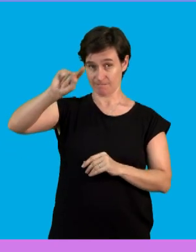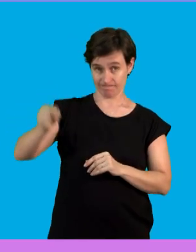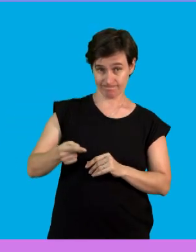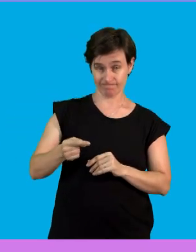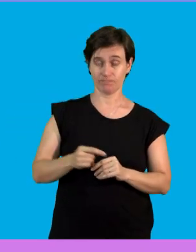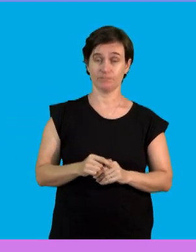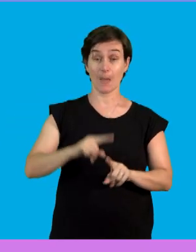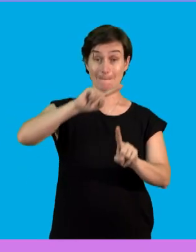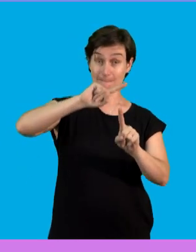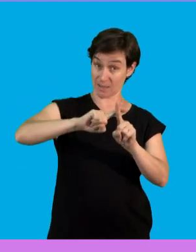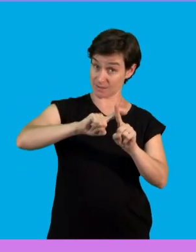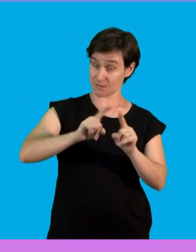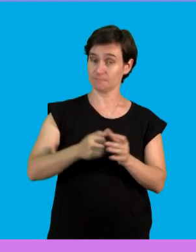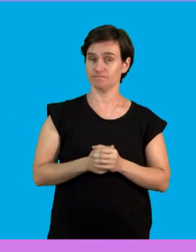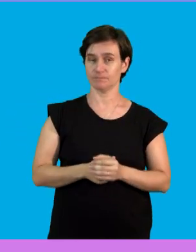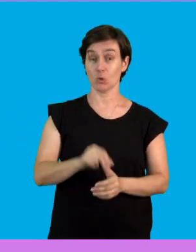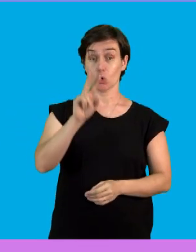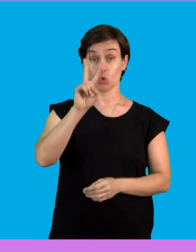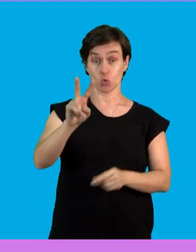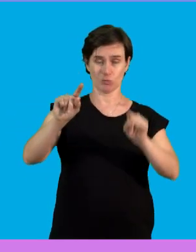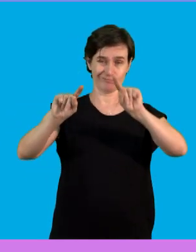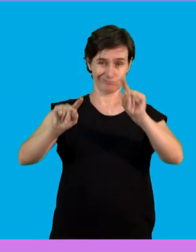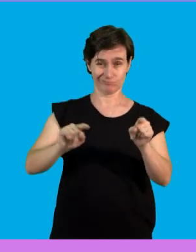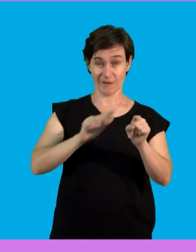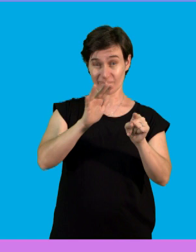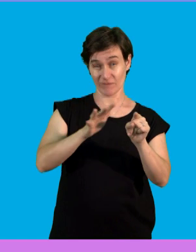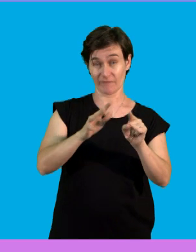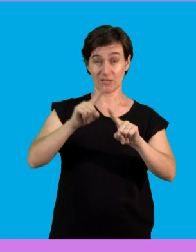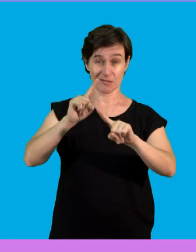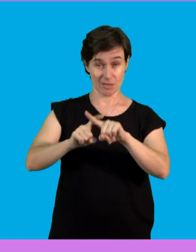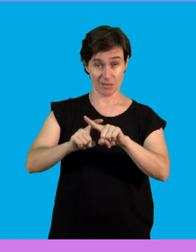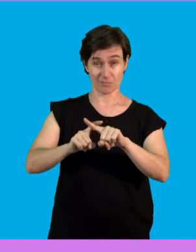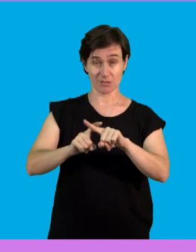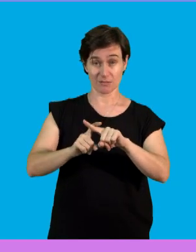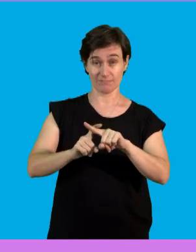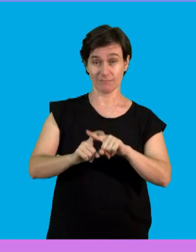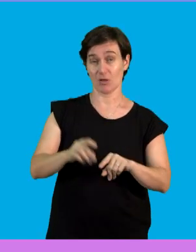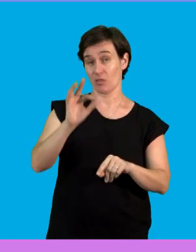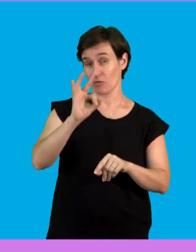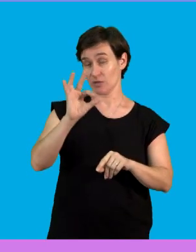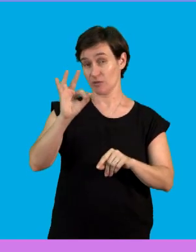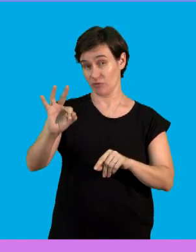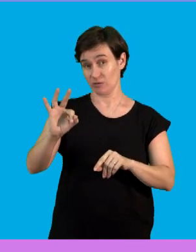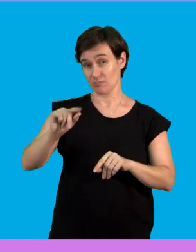33,6 plus 2 times 15 times